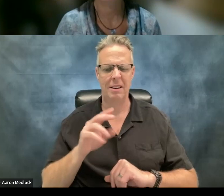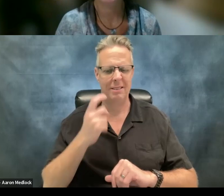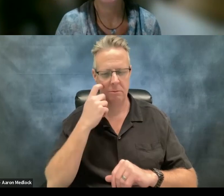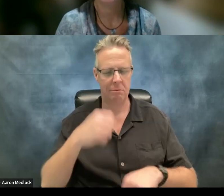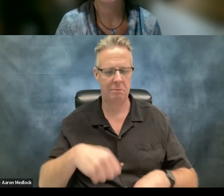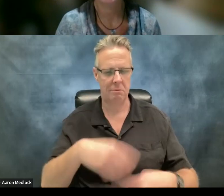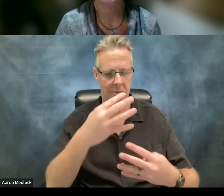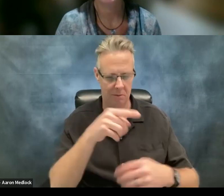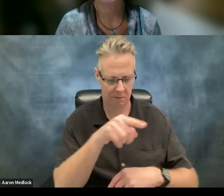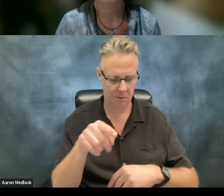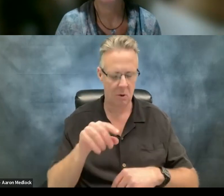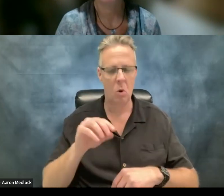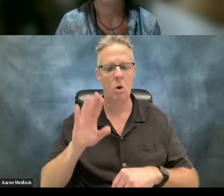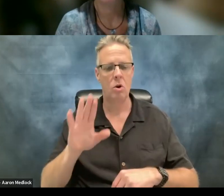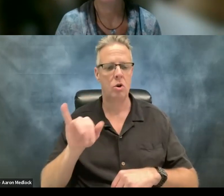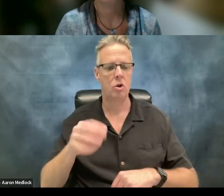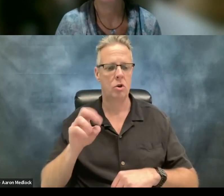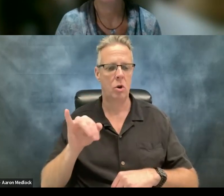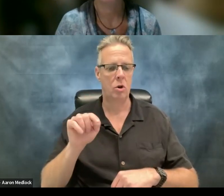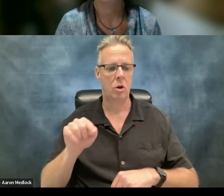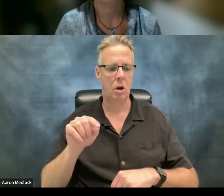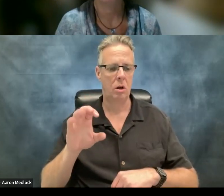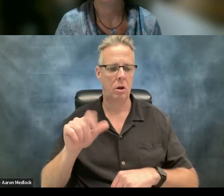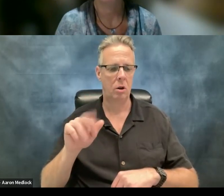-wa.org, or directly at